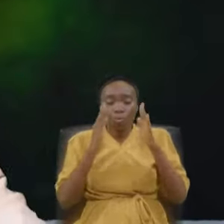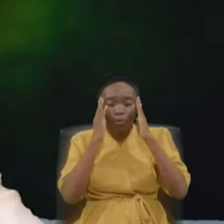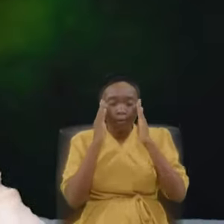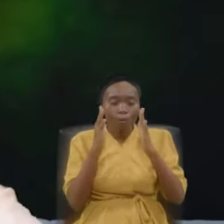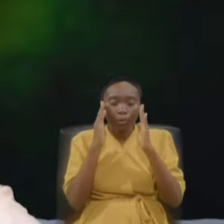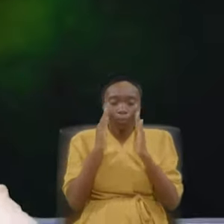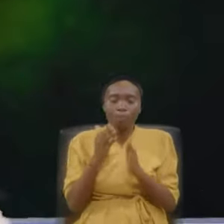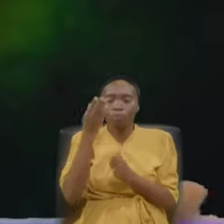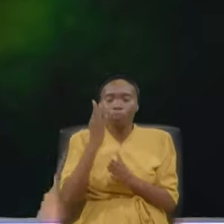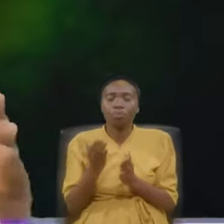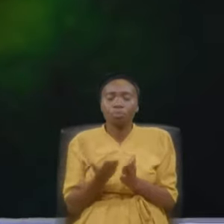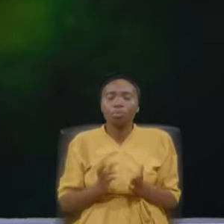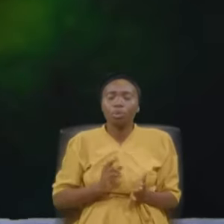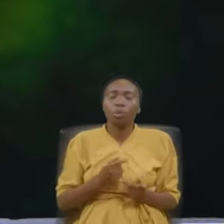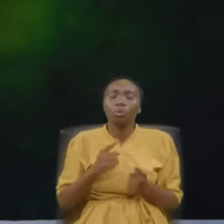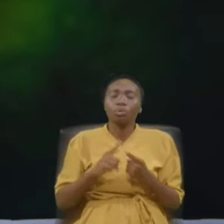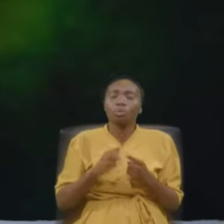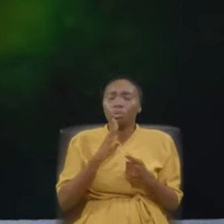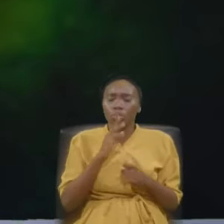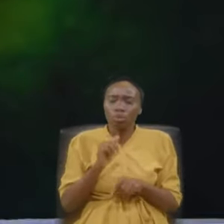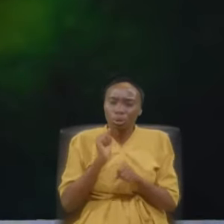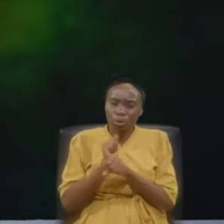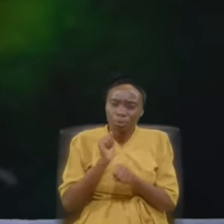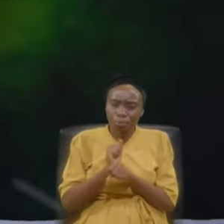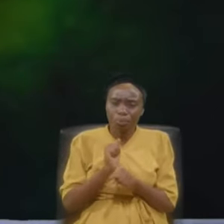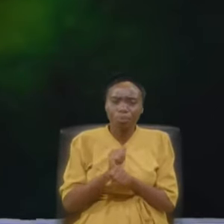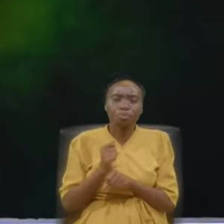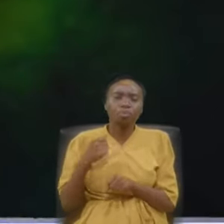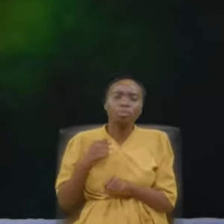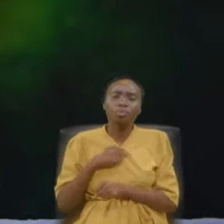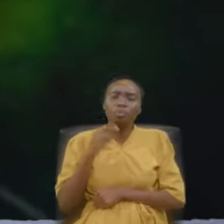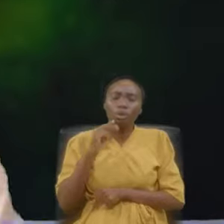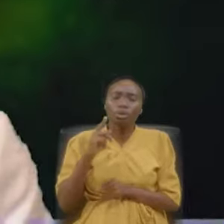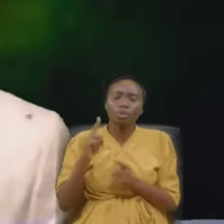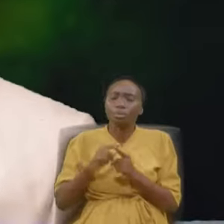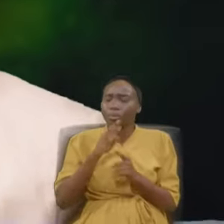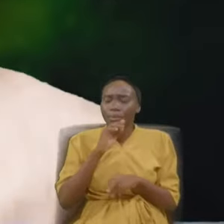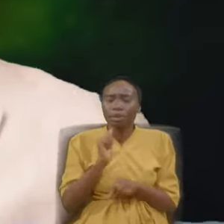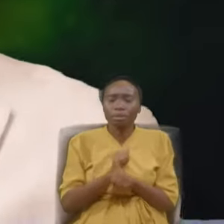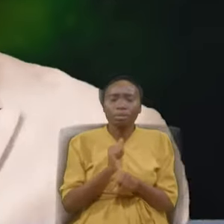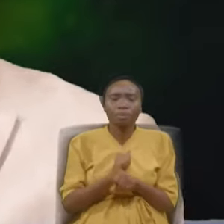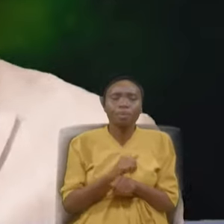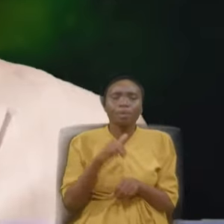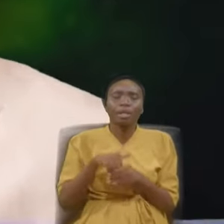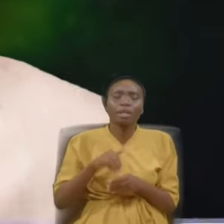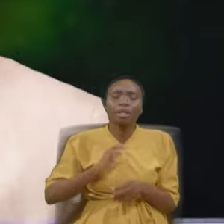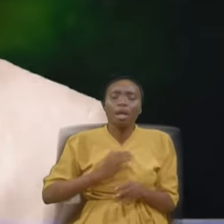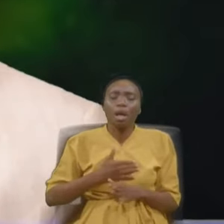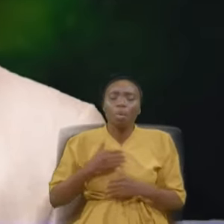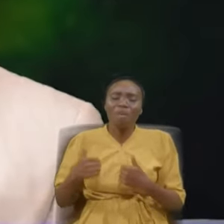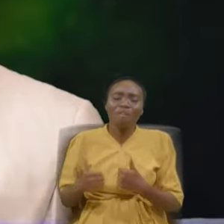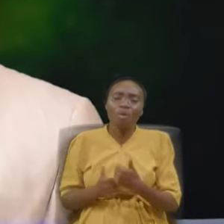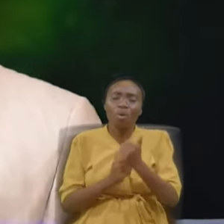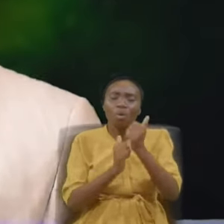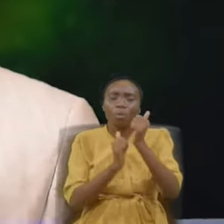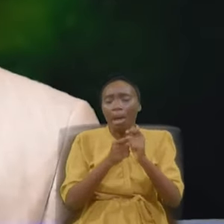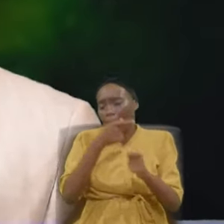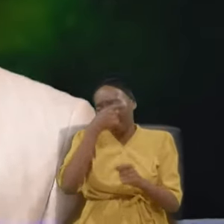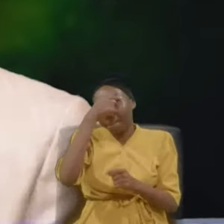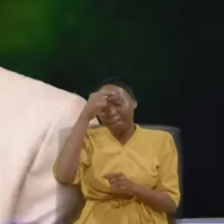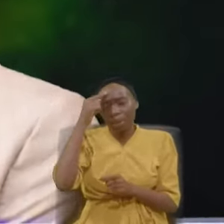is expecting us to be tenacious. We need to be tenacious in our follow-up